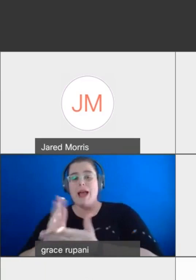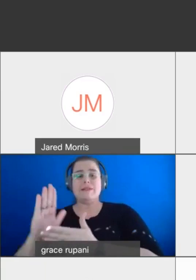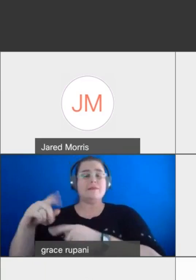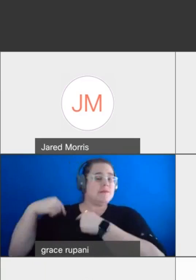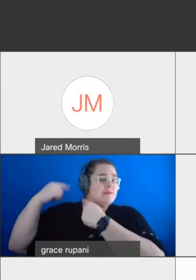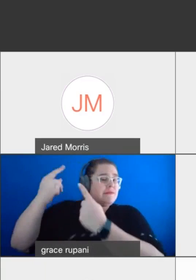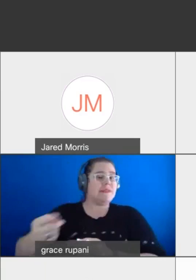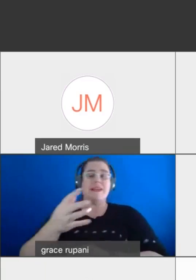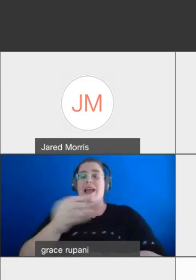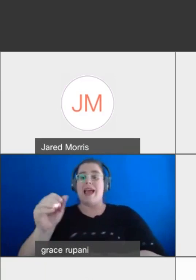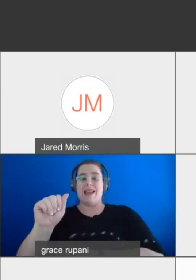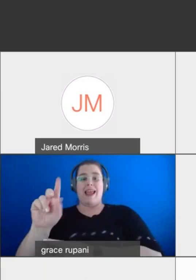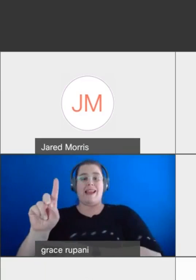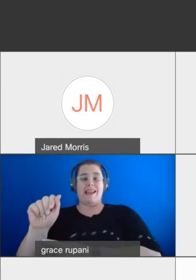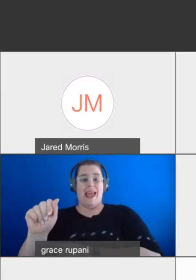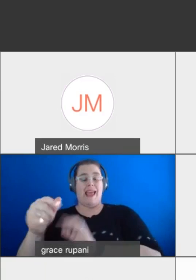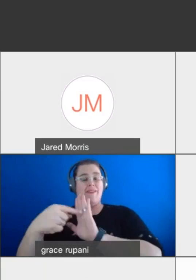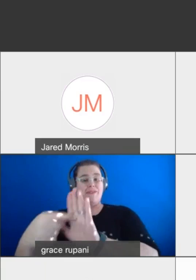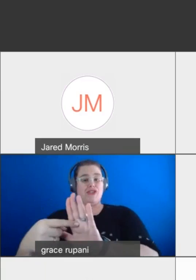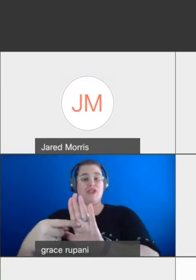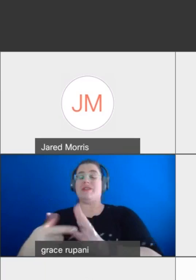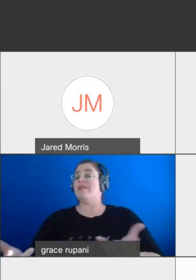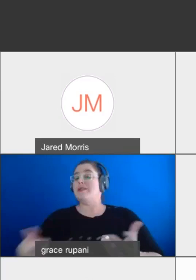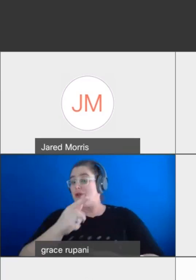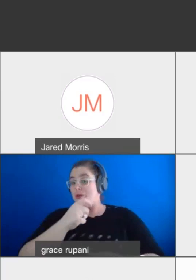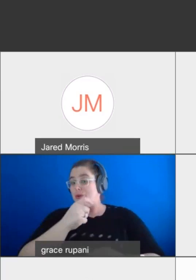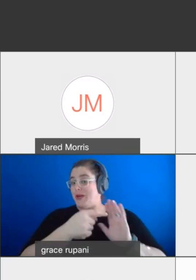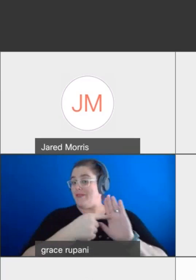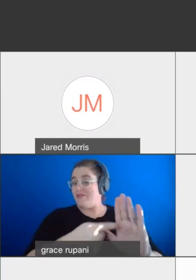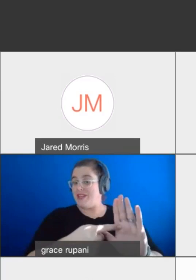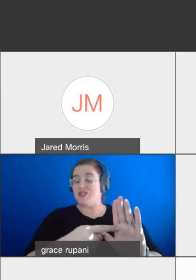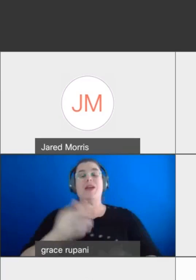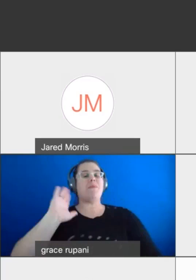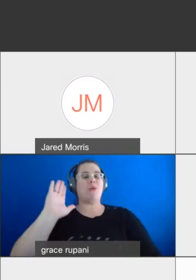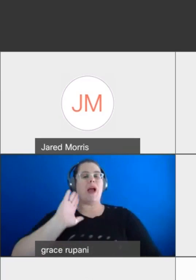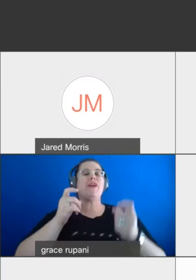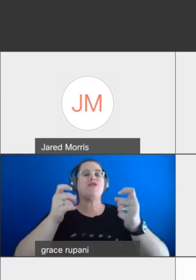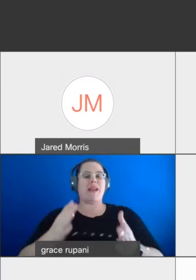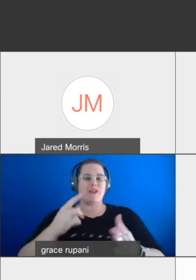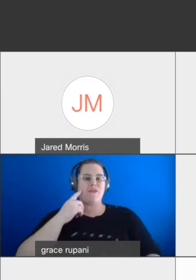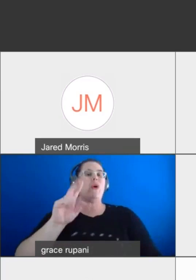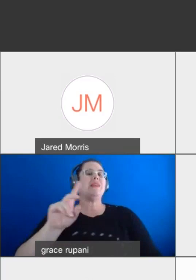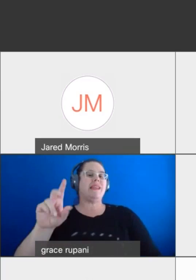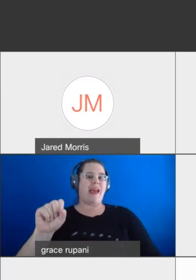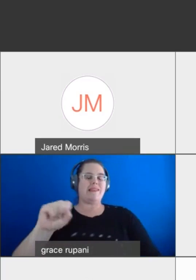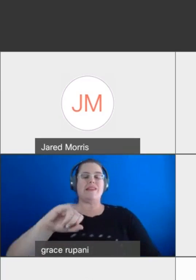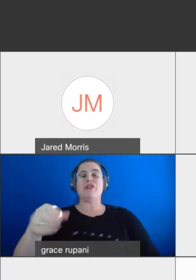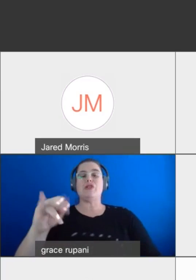Prominently featured is DDS's prior director, Judy Heumann, who is